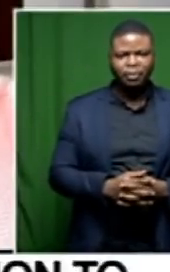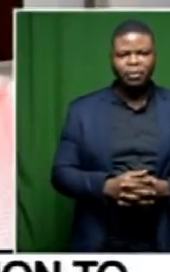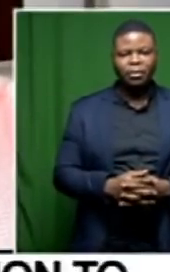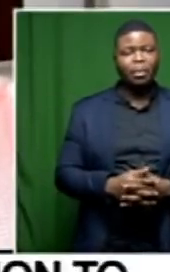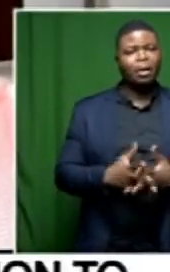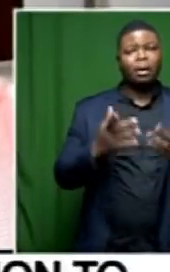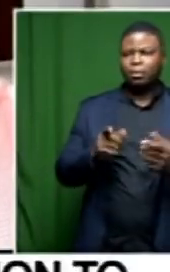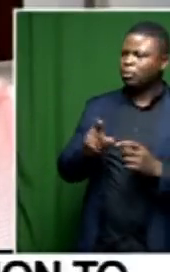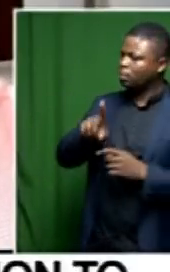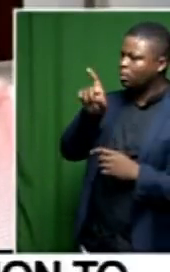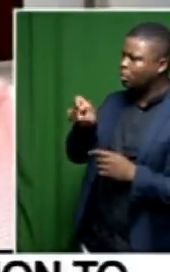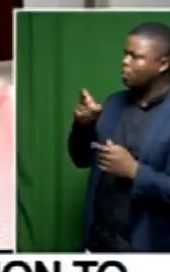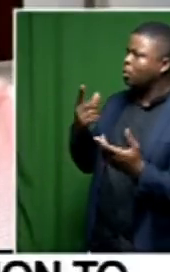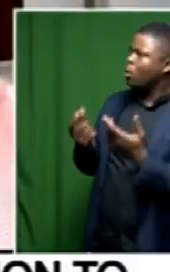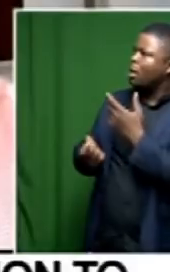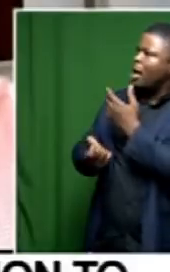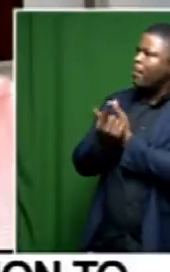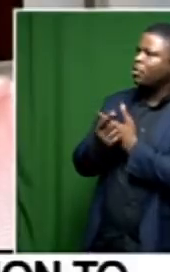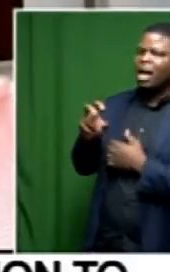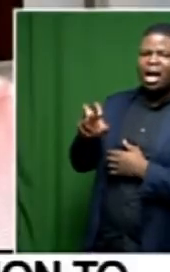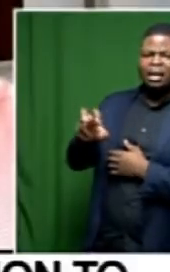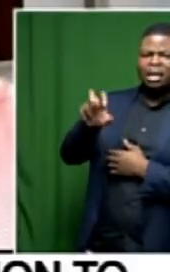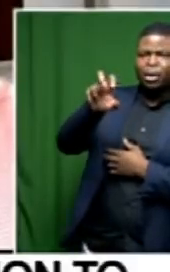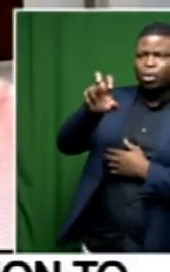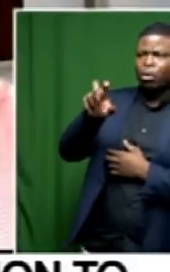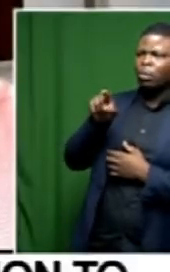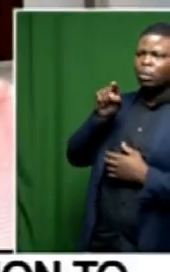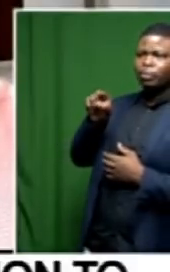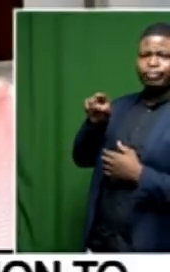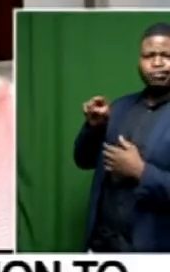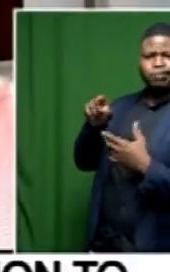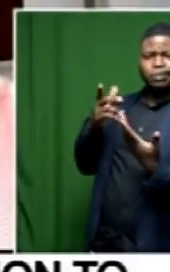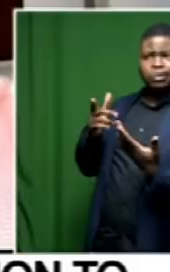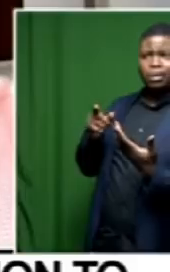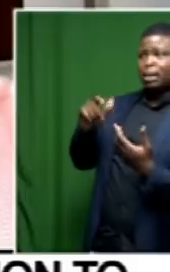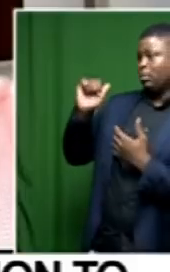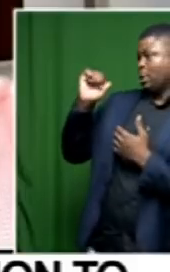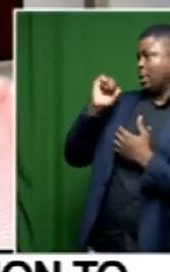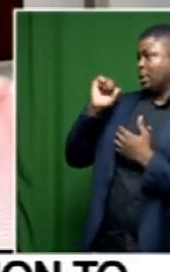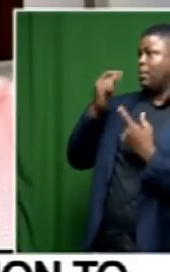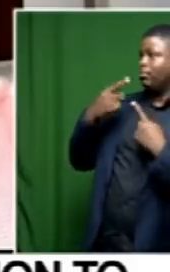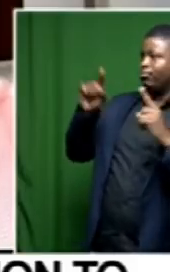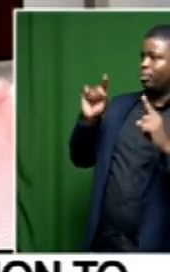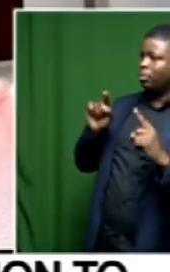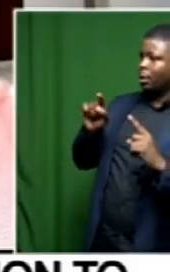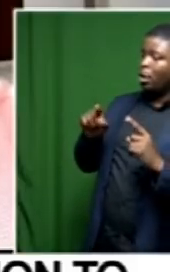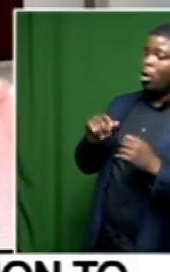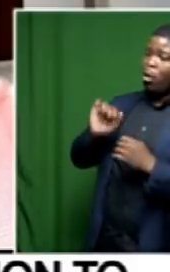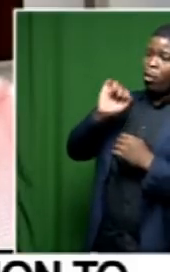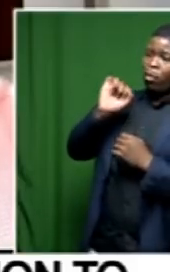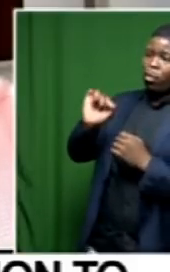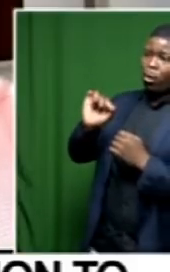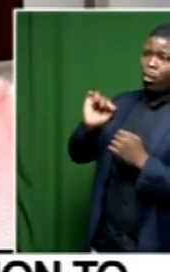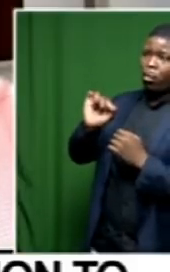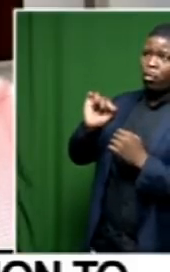what transpired yesterday with the SIU and also with regard to your mandate as